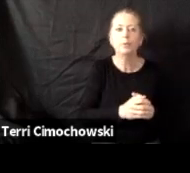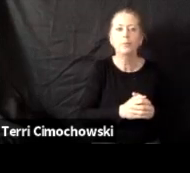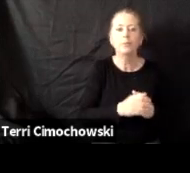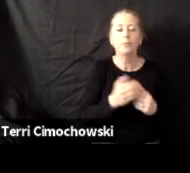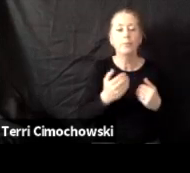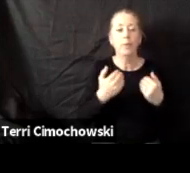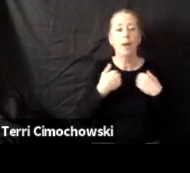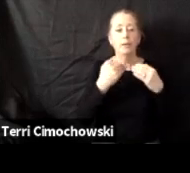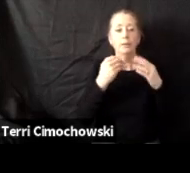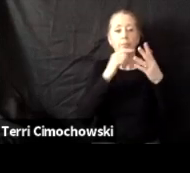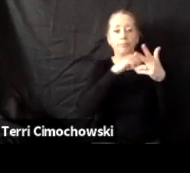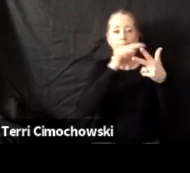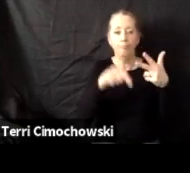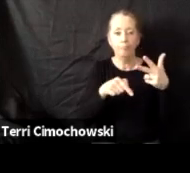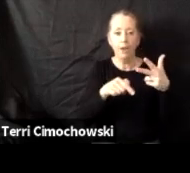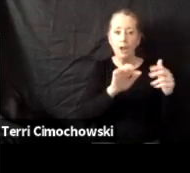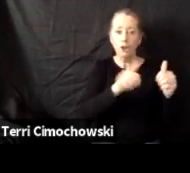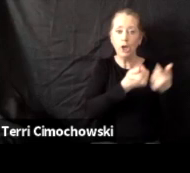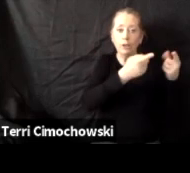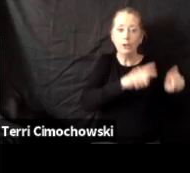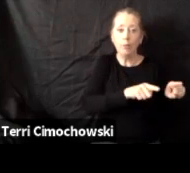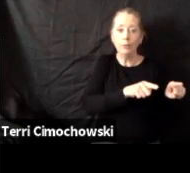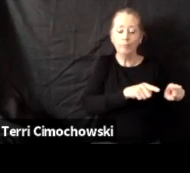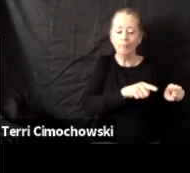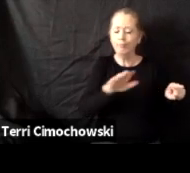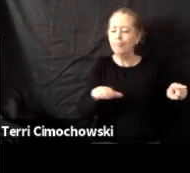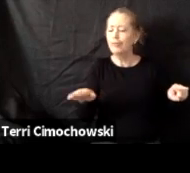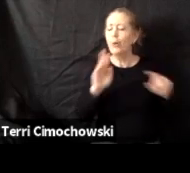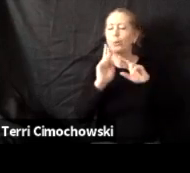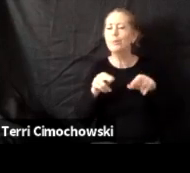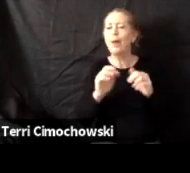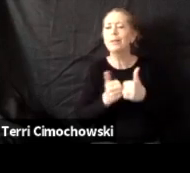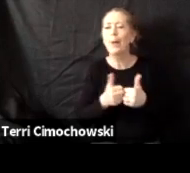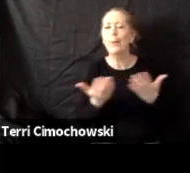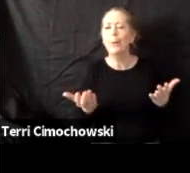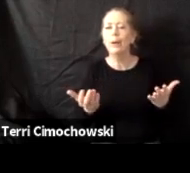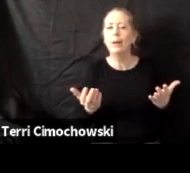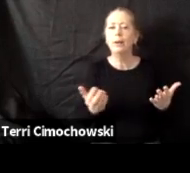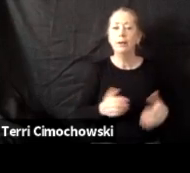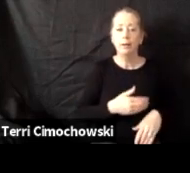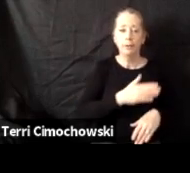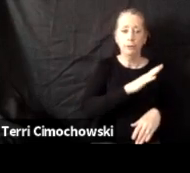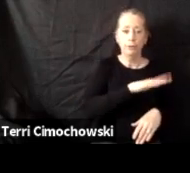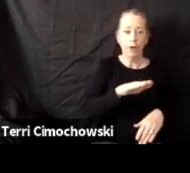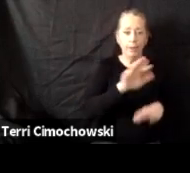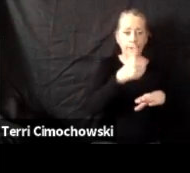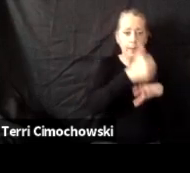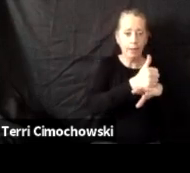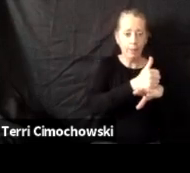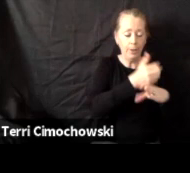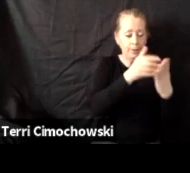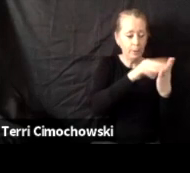questions here. When a challenge comes, how does your child respond? Does your child establish a schedule and